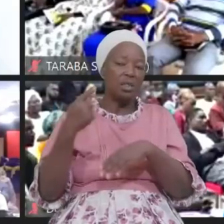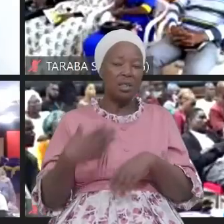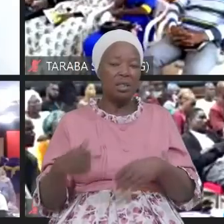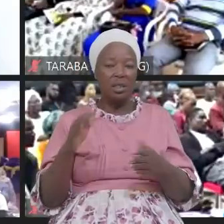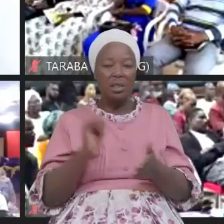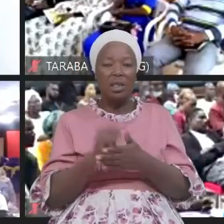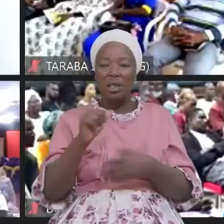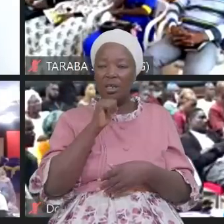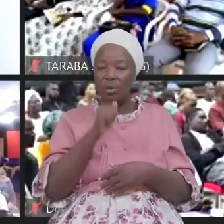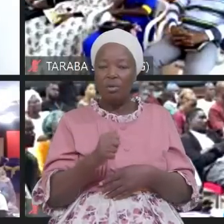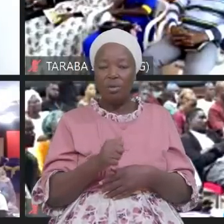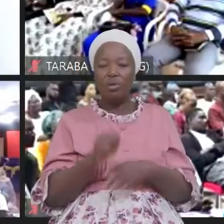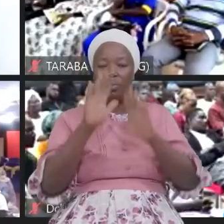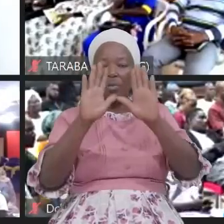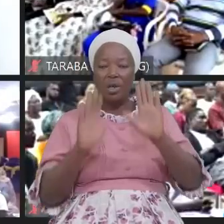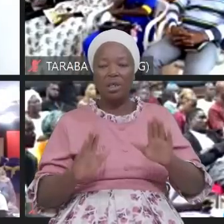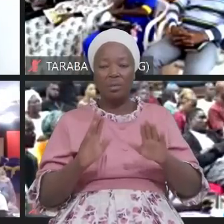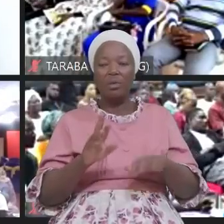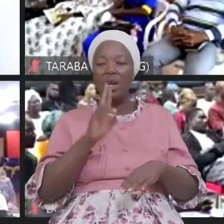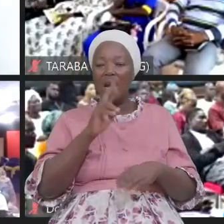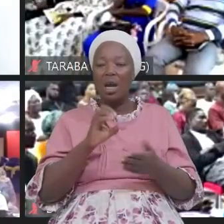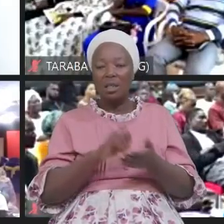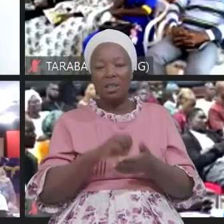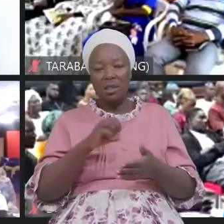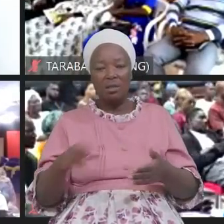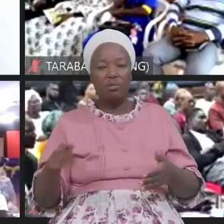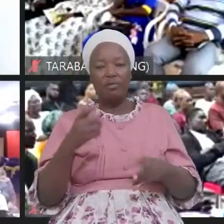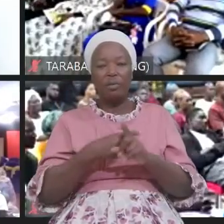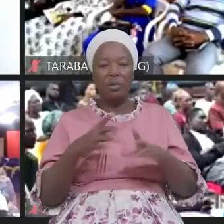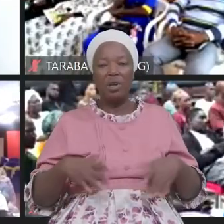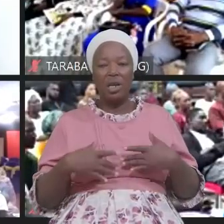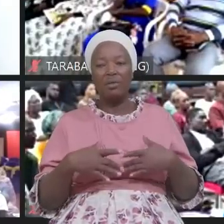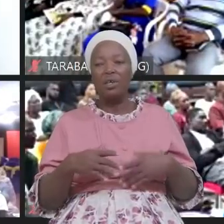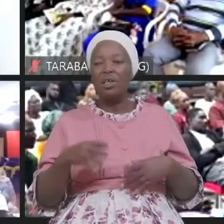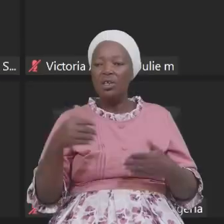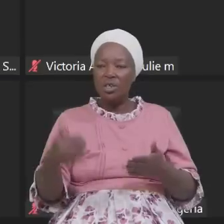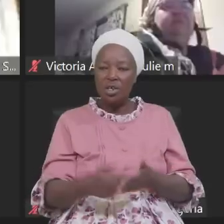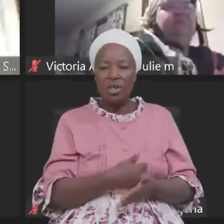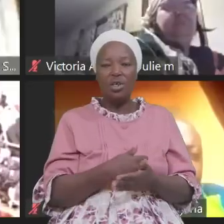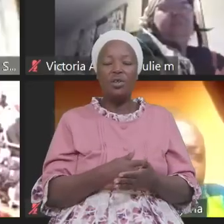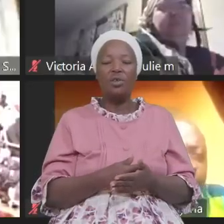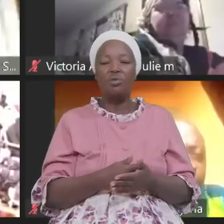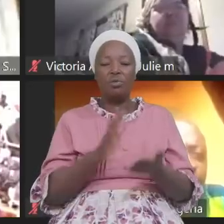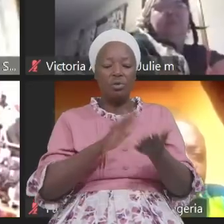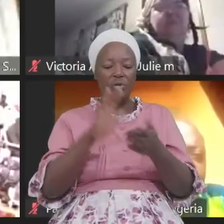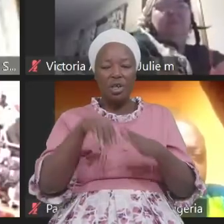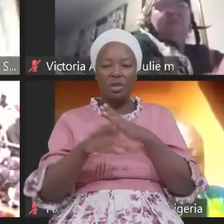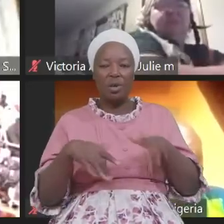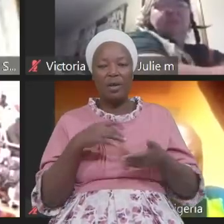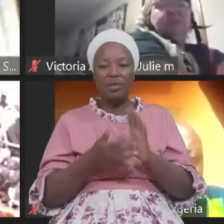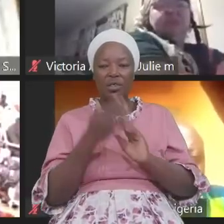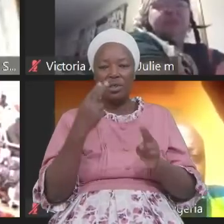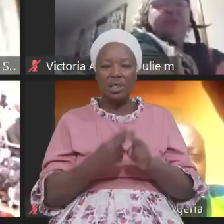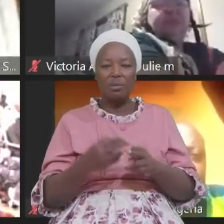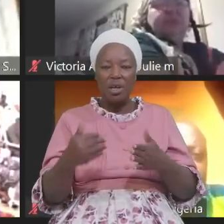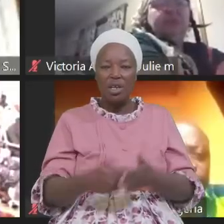not glorious, they are buried and forgotten. New glory in your life. New